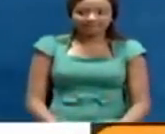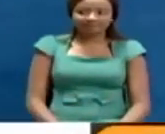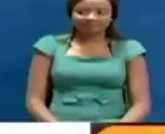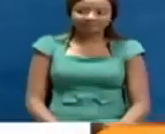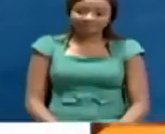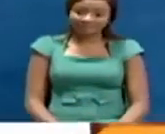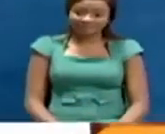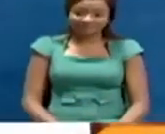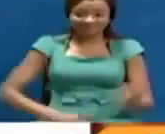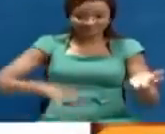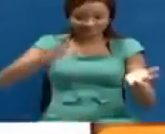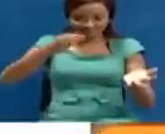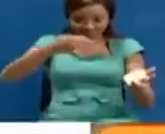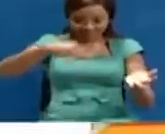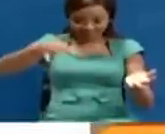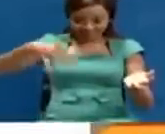With the stroke of a pen,